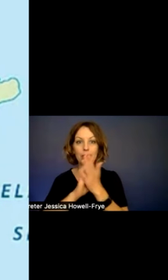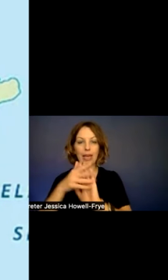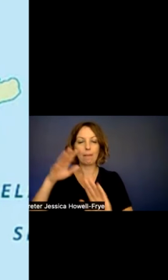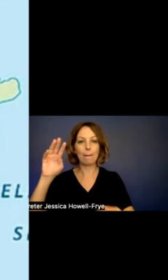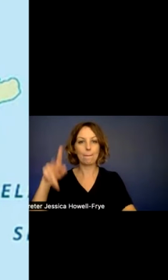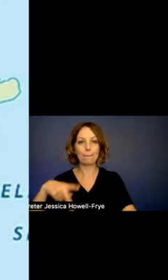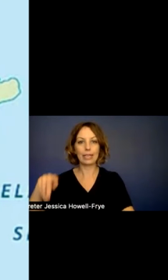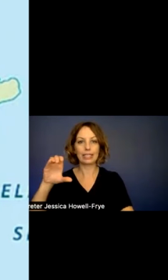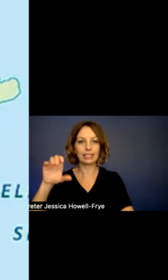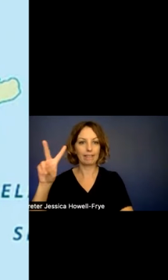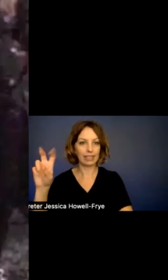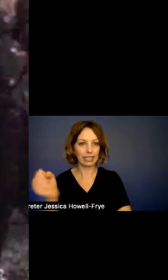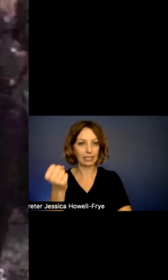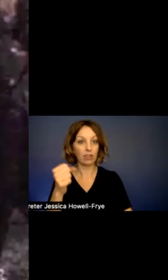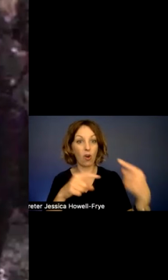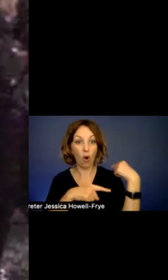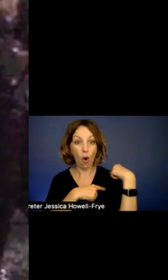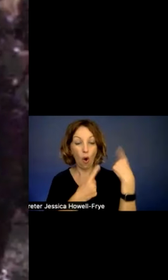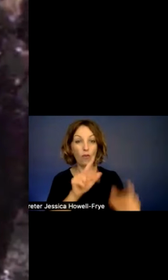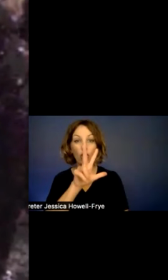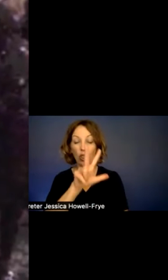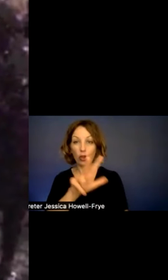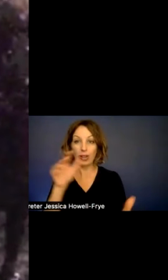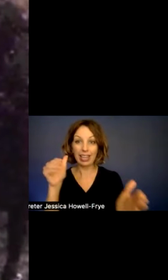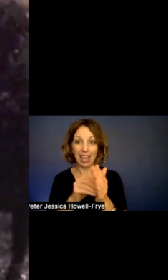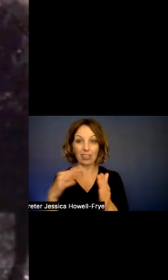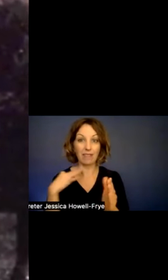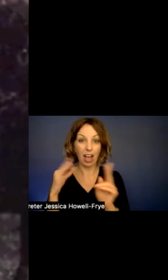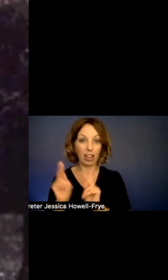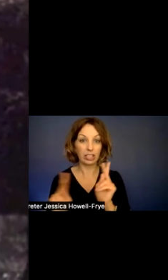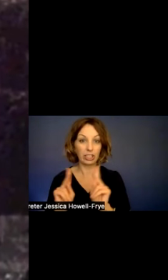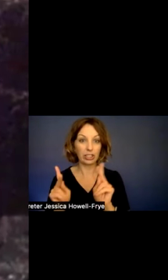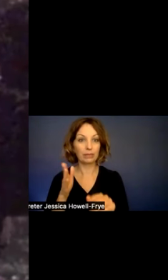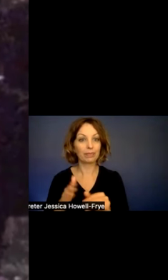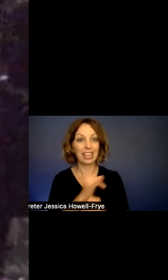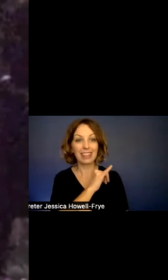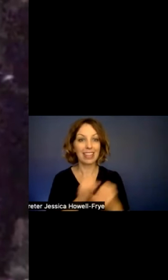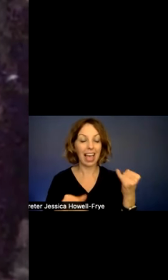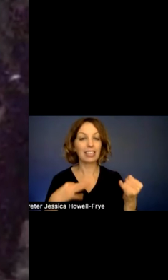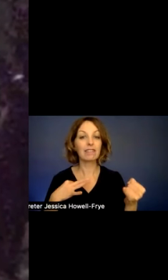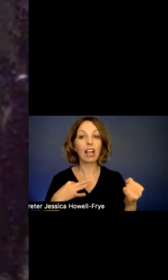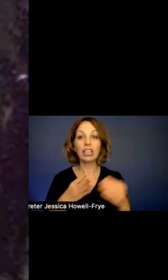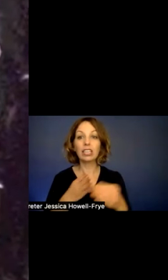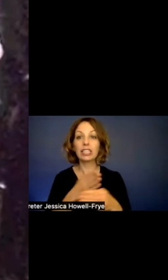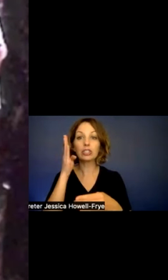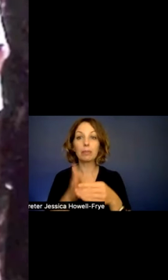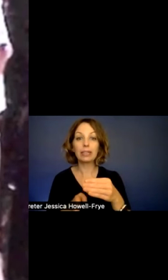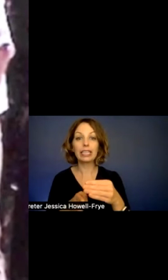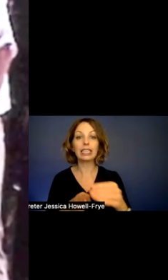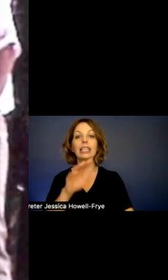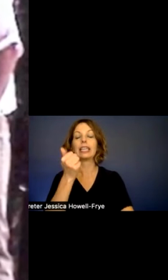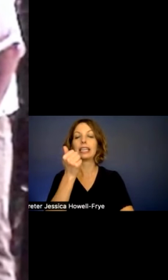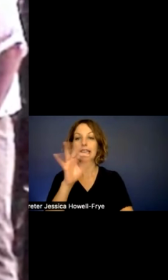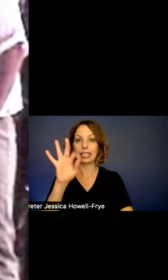volunteers had served in Malaysia. The last volunteers in Malaysia completed their service in 1983. There have been no